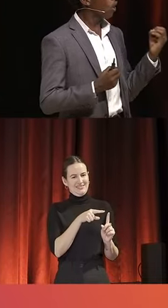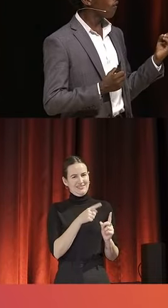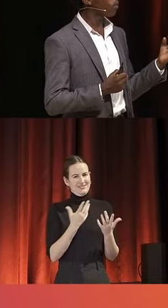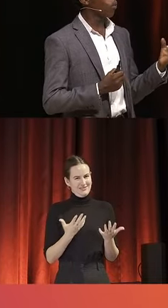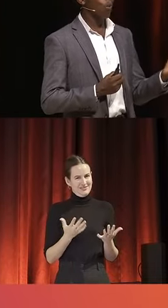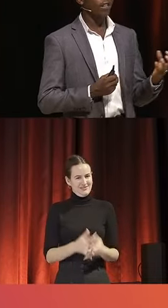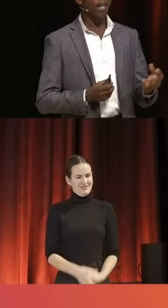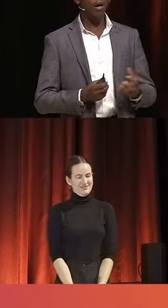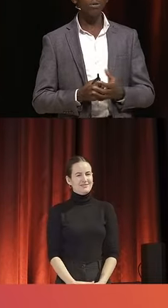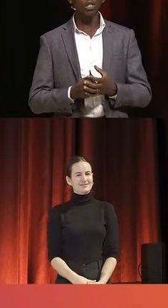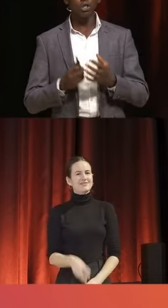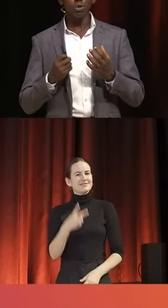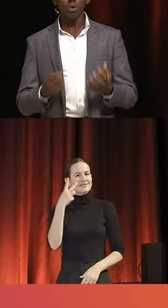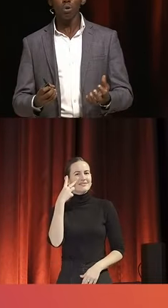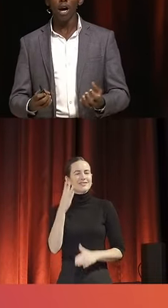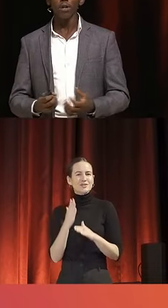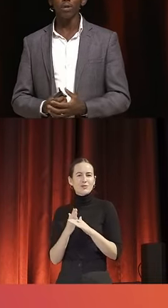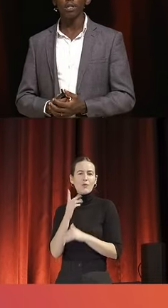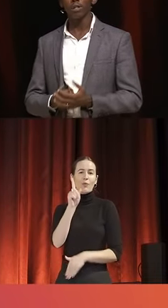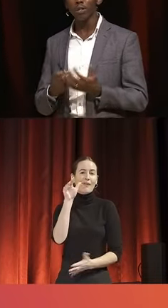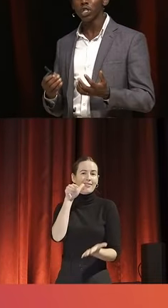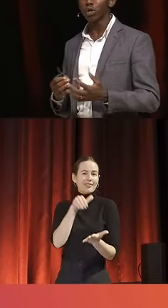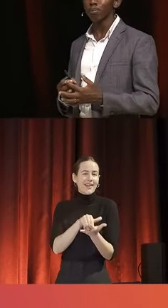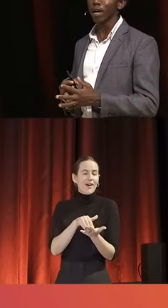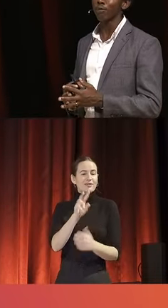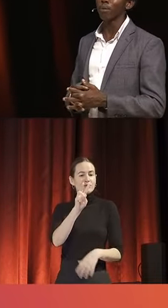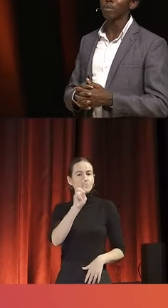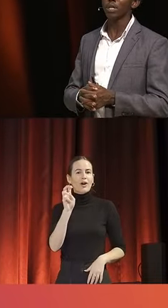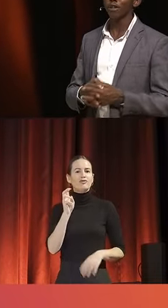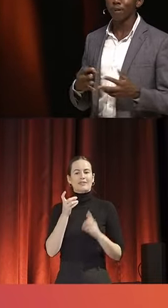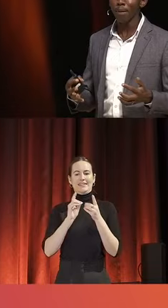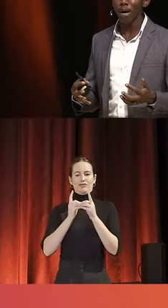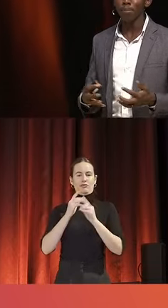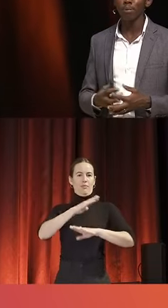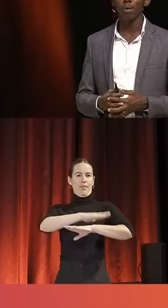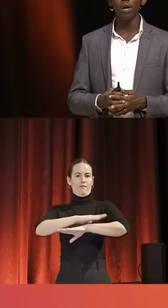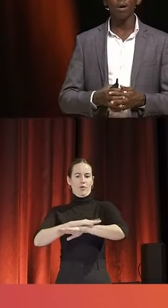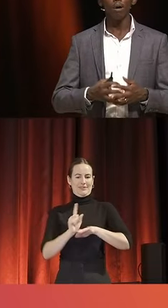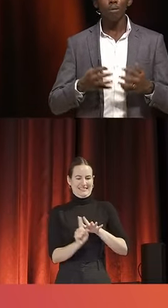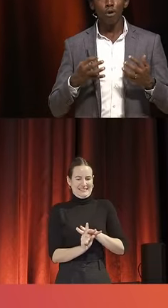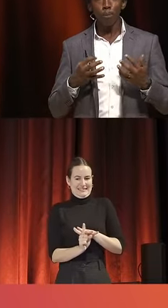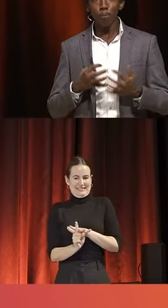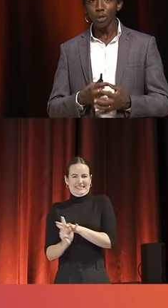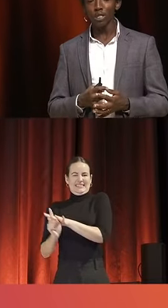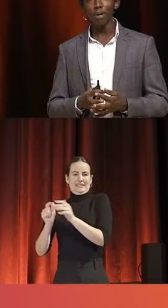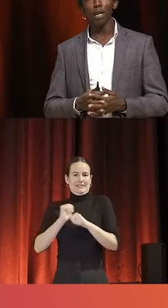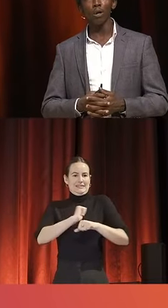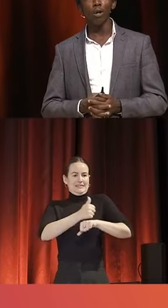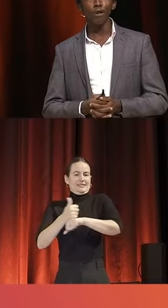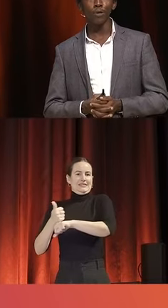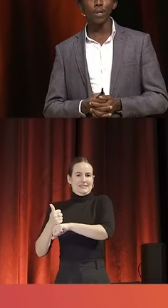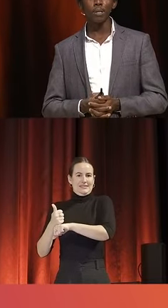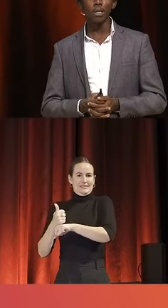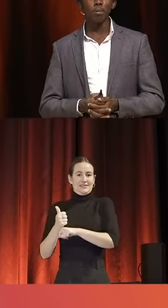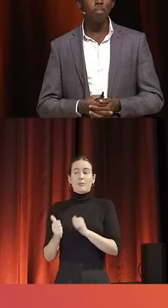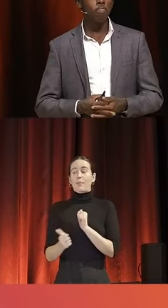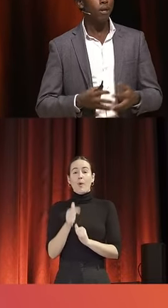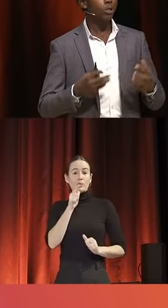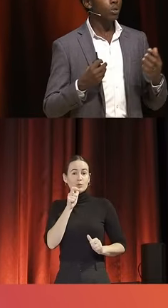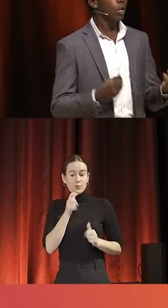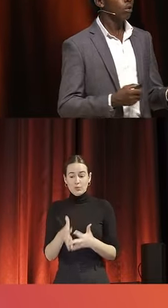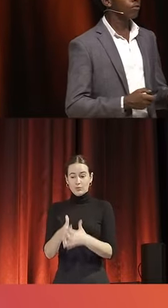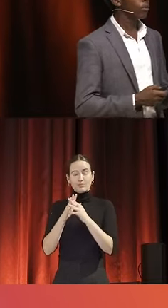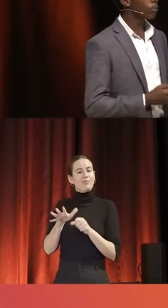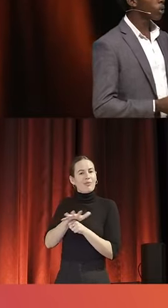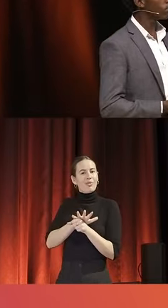there's over 1,200 digital platforms that have come up, mostly by local Africans,